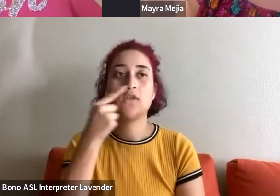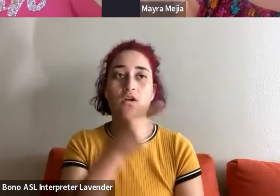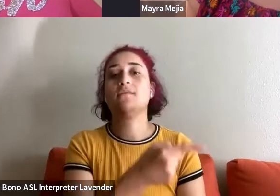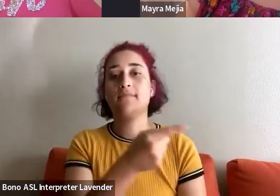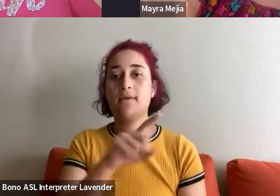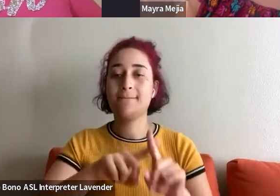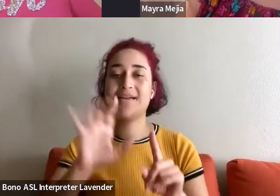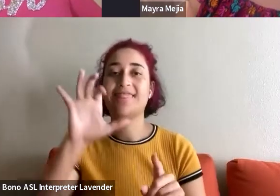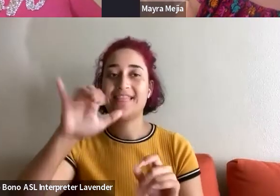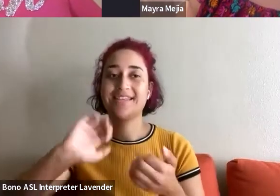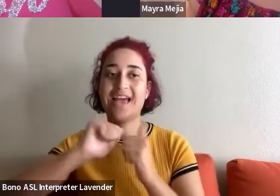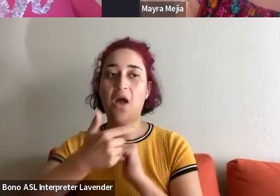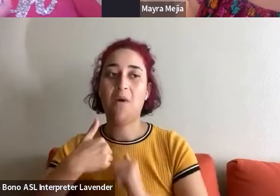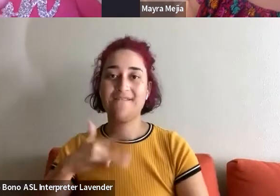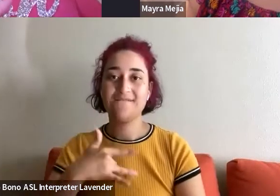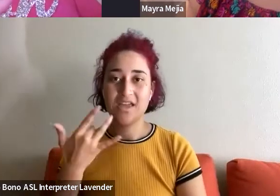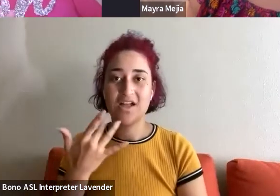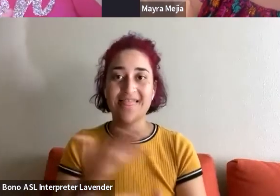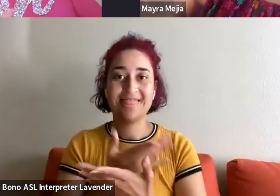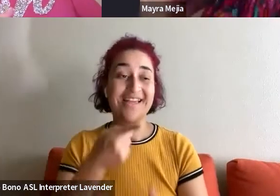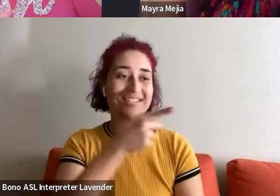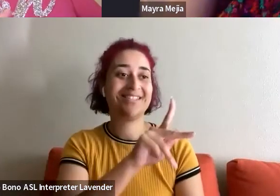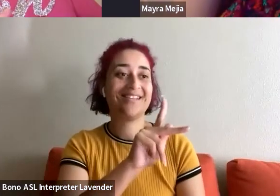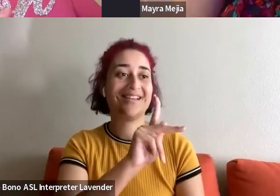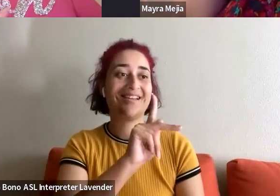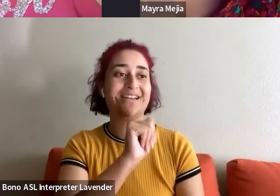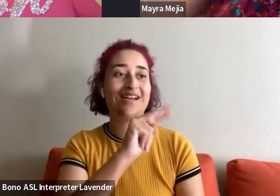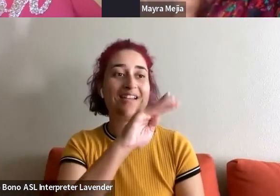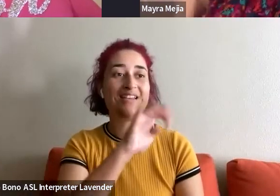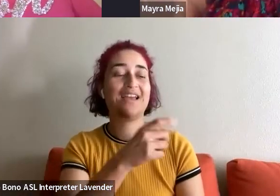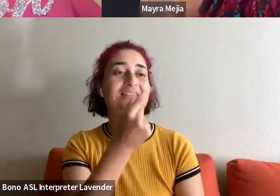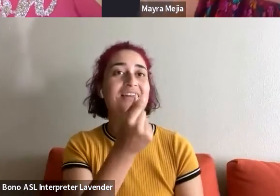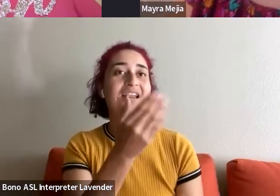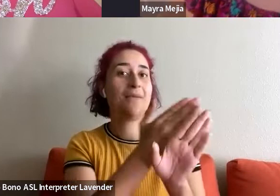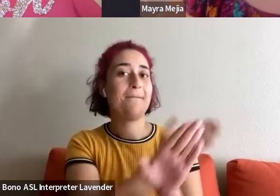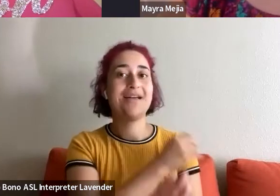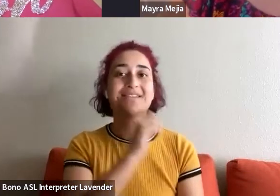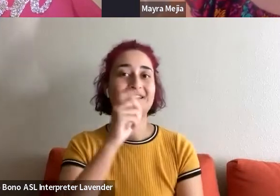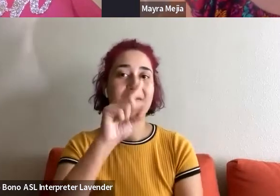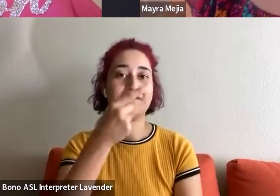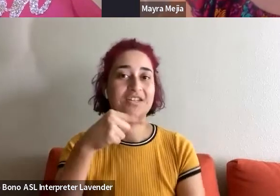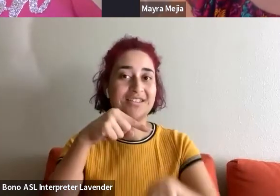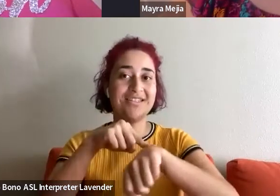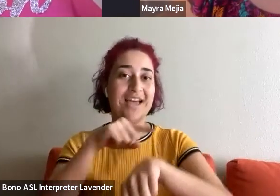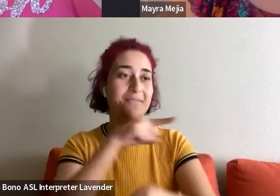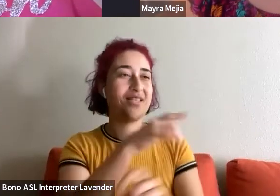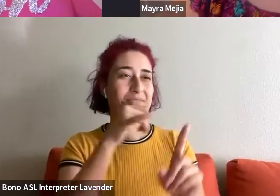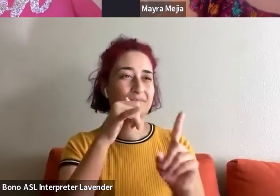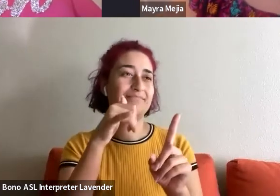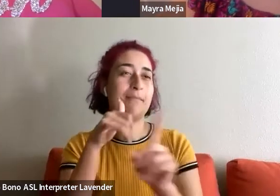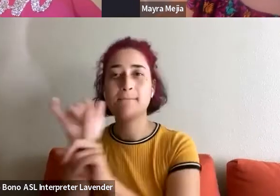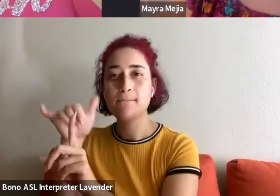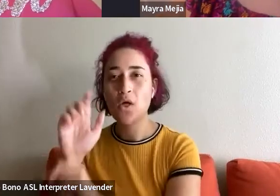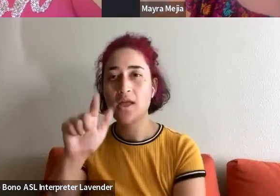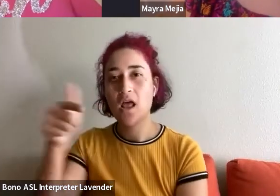I feel in terms of stuff that he has done in the past. Yeah. This is not the first time that he's been a bully and has been